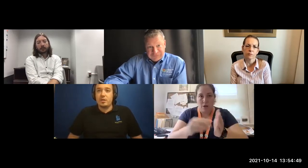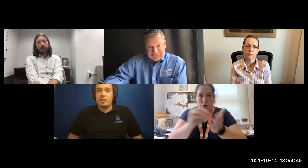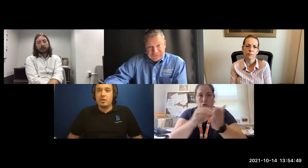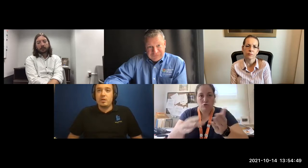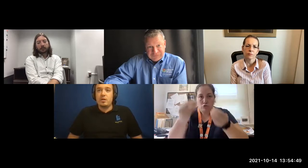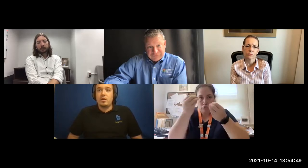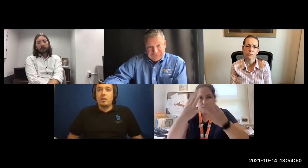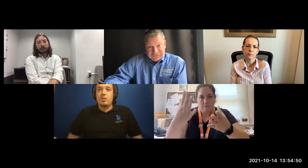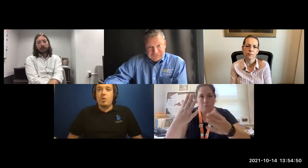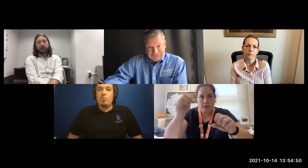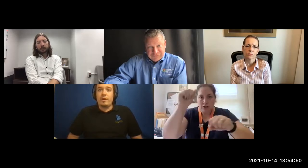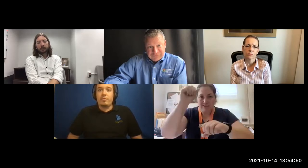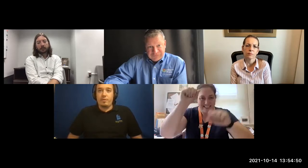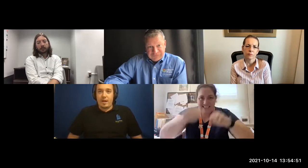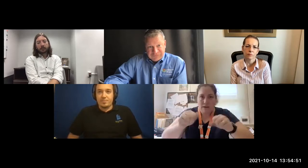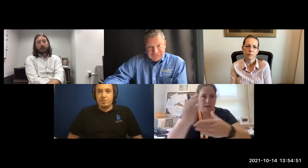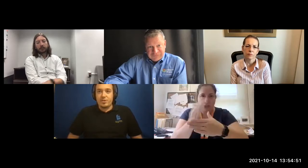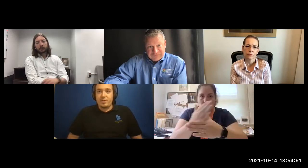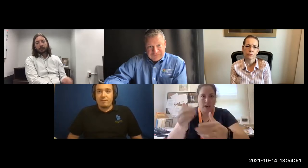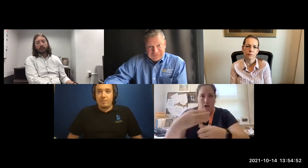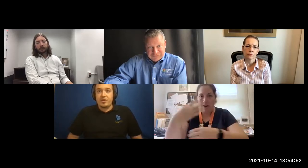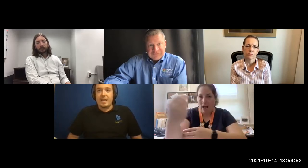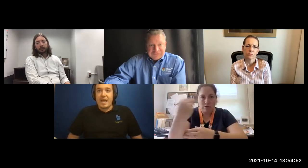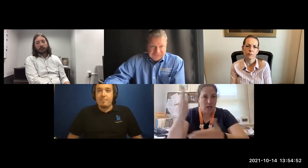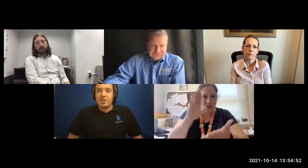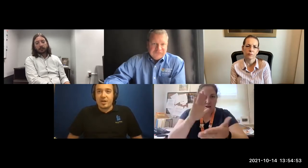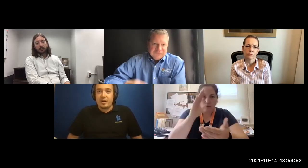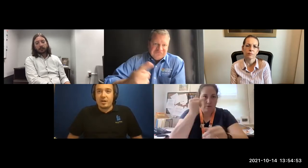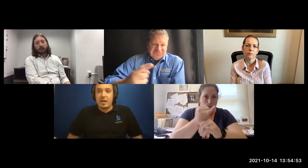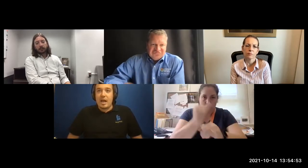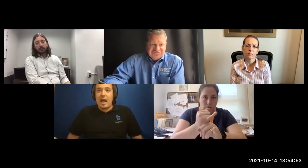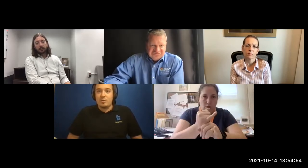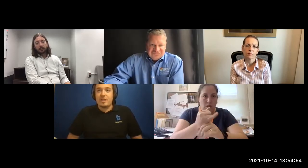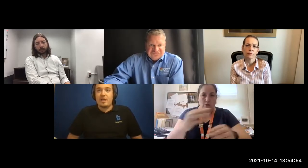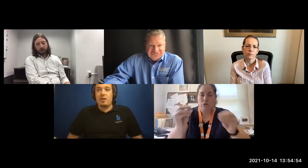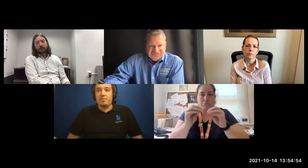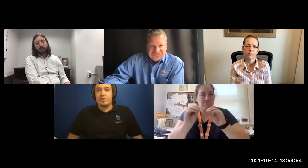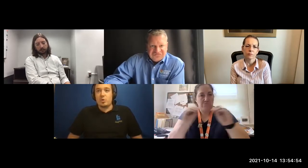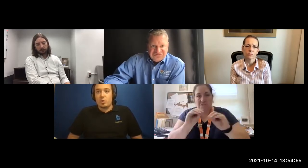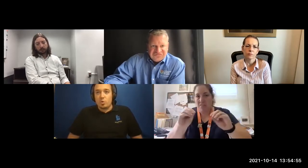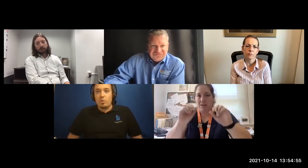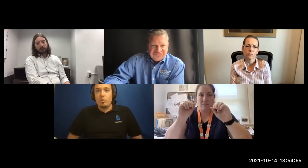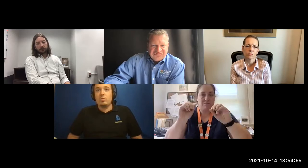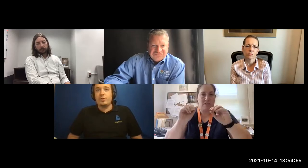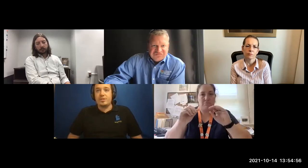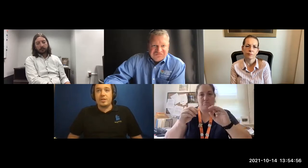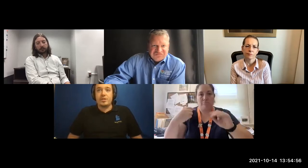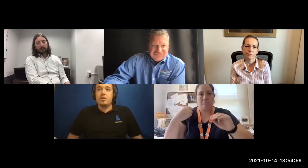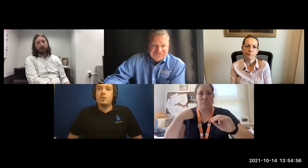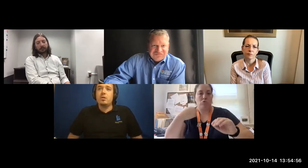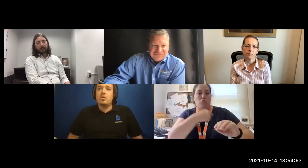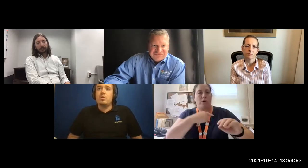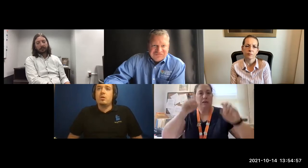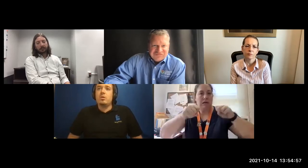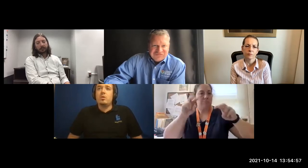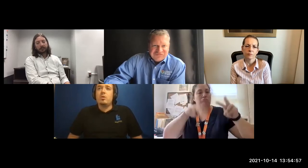year. No recognizable student information can be shared outside of school jurisdiction.